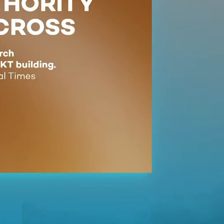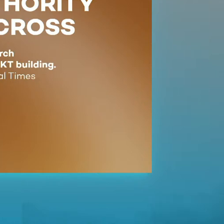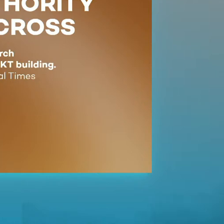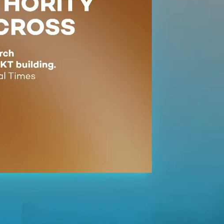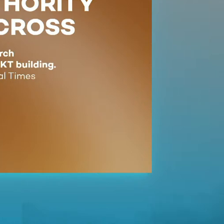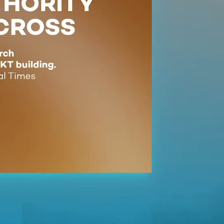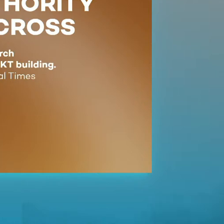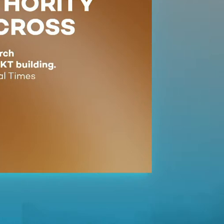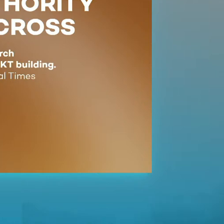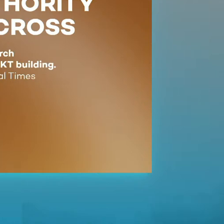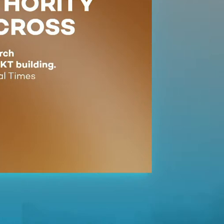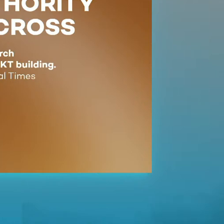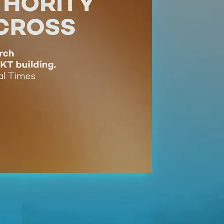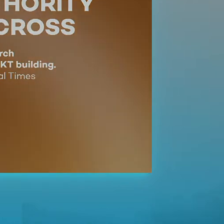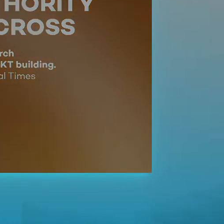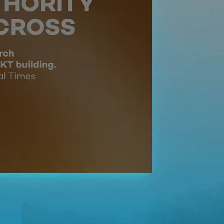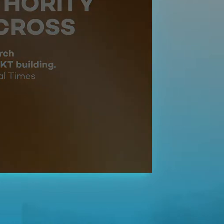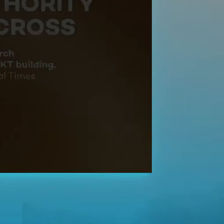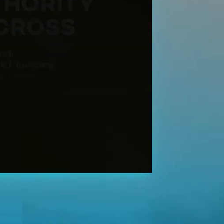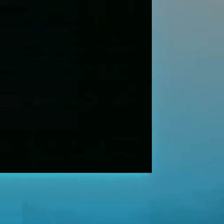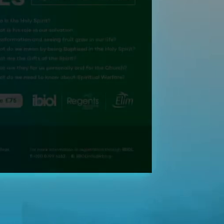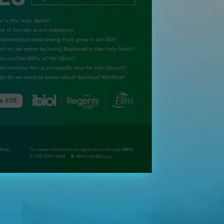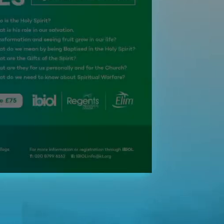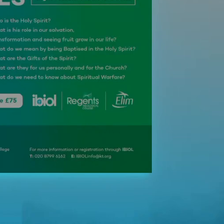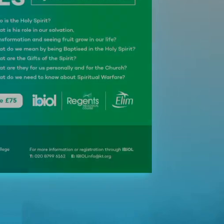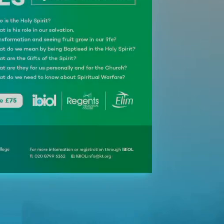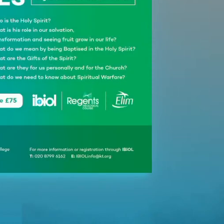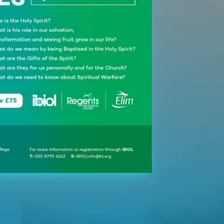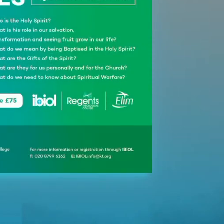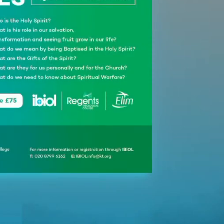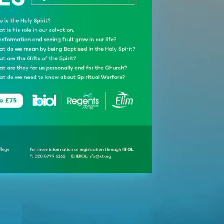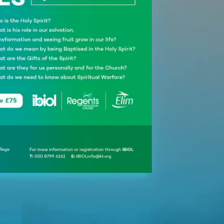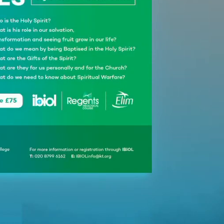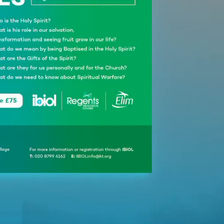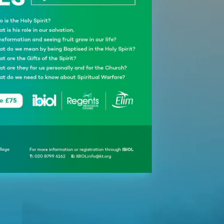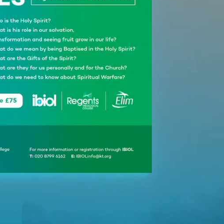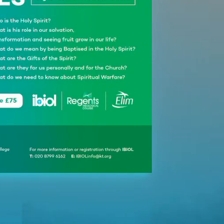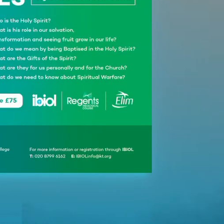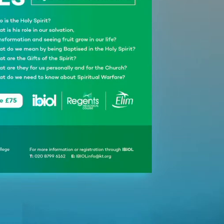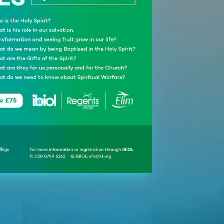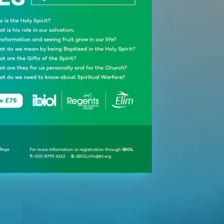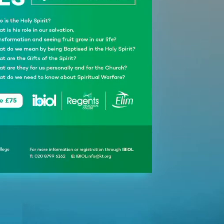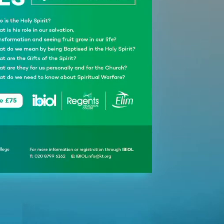And the lover of my soul. Sing that one time.